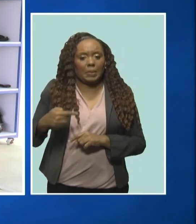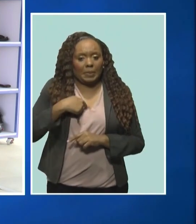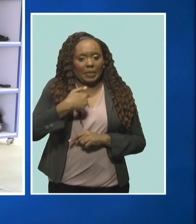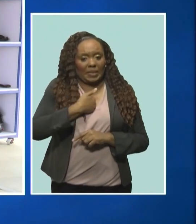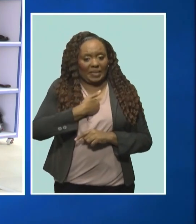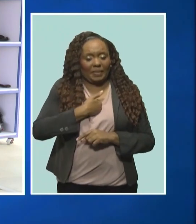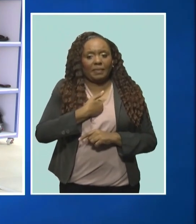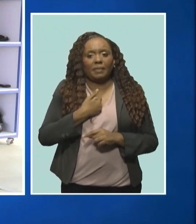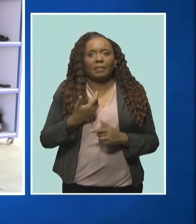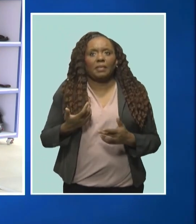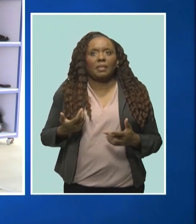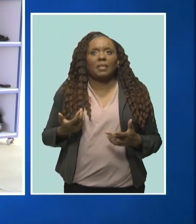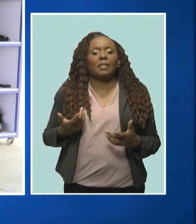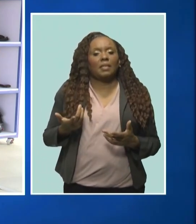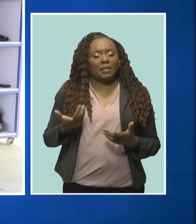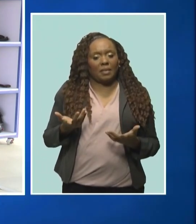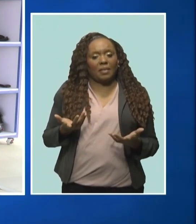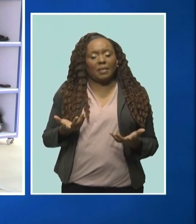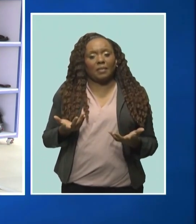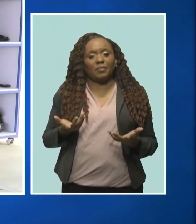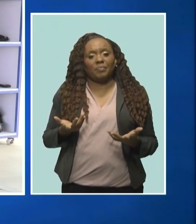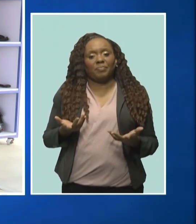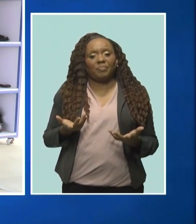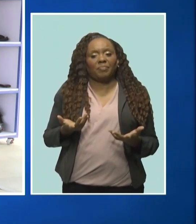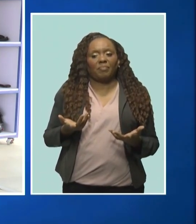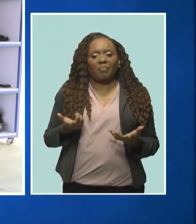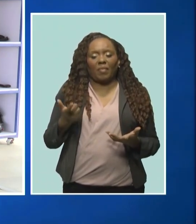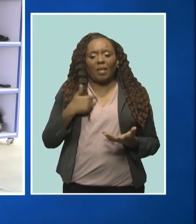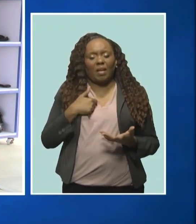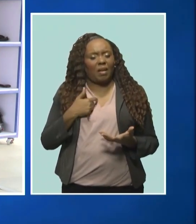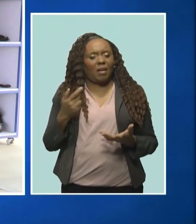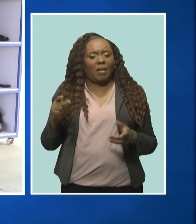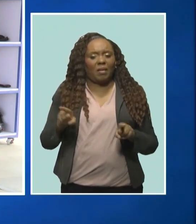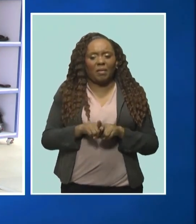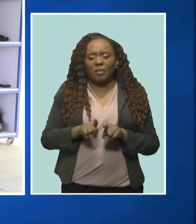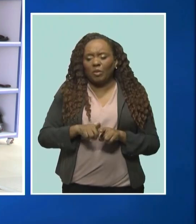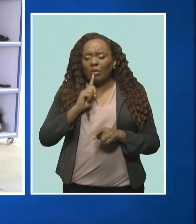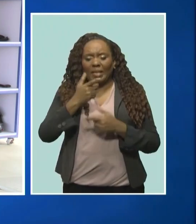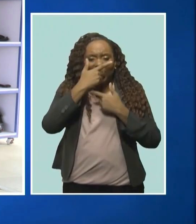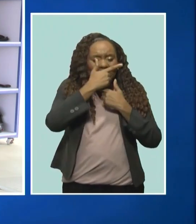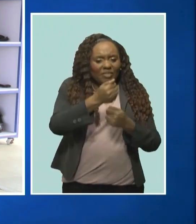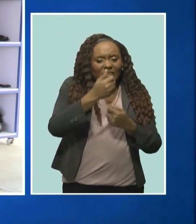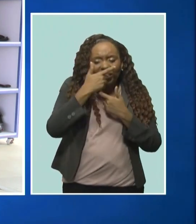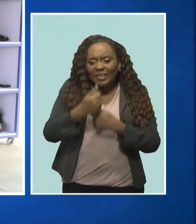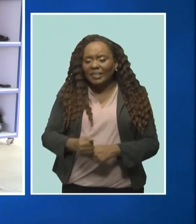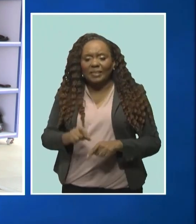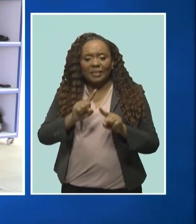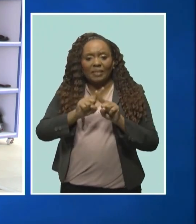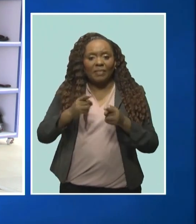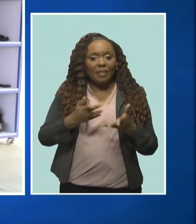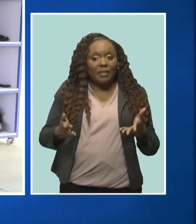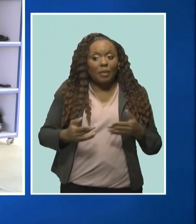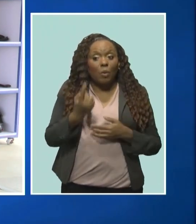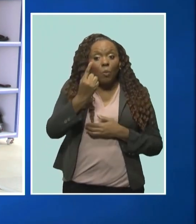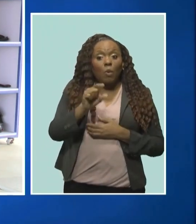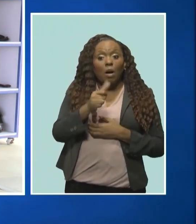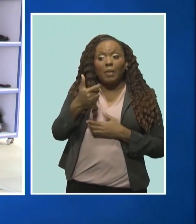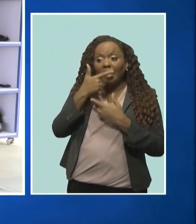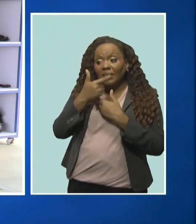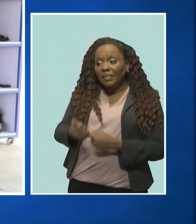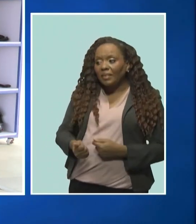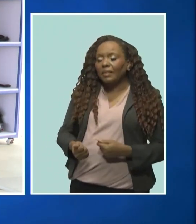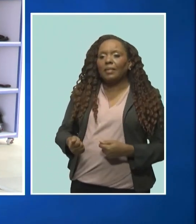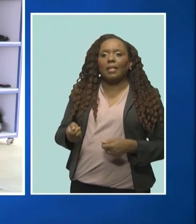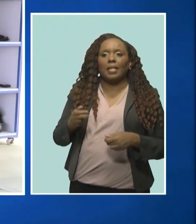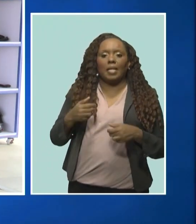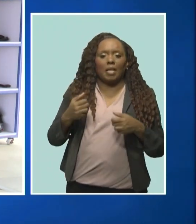left me a little bit more room to look at other passions that I had. And that one of the other passions was motorsport and Formula